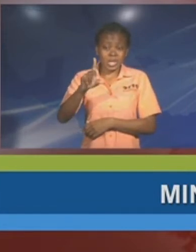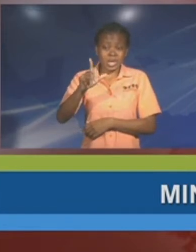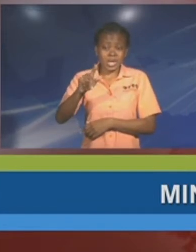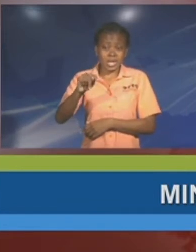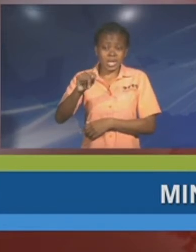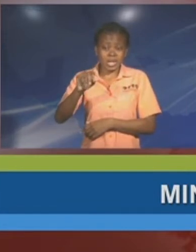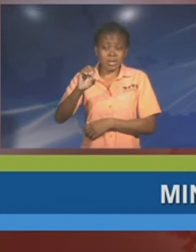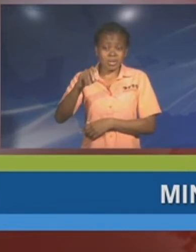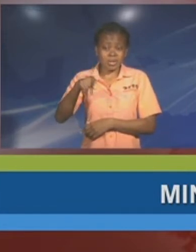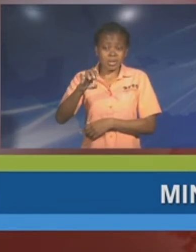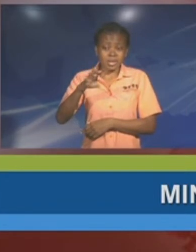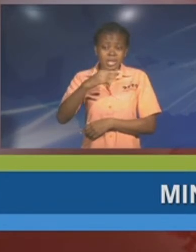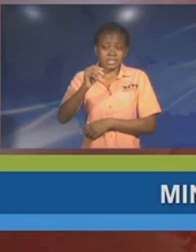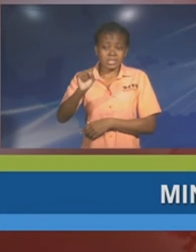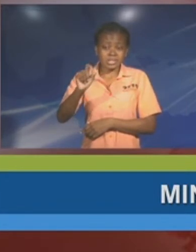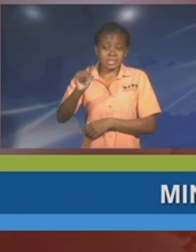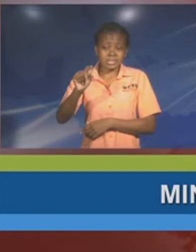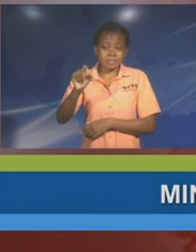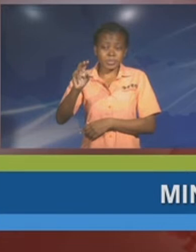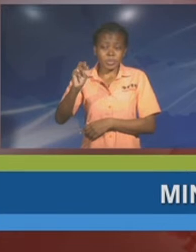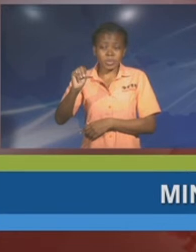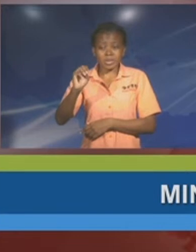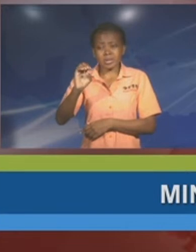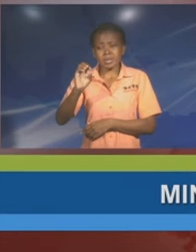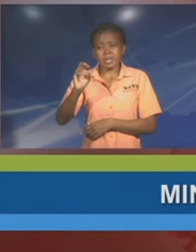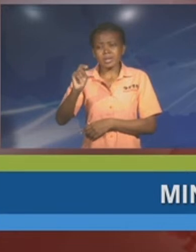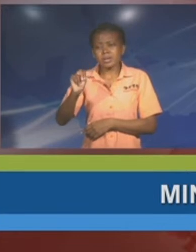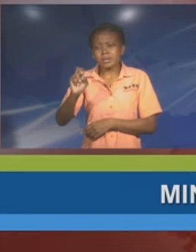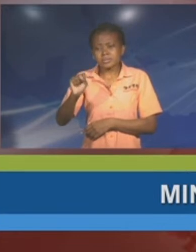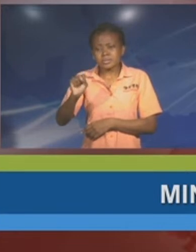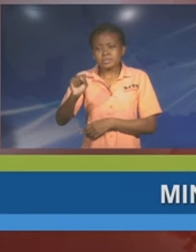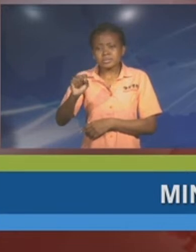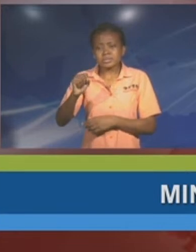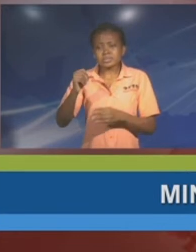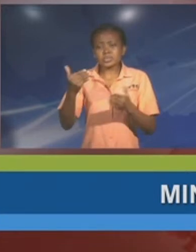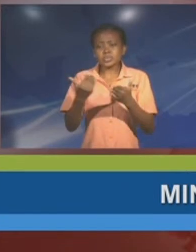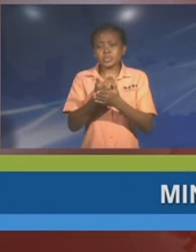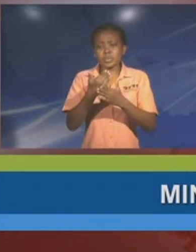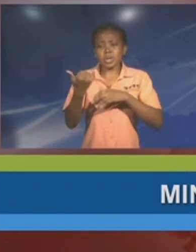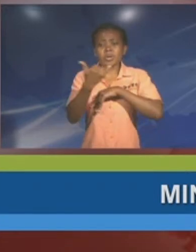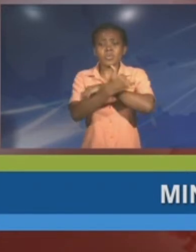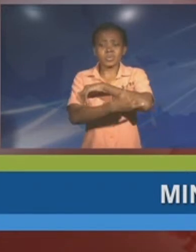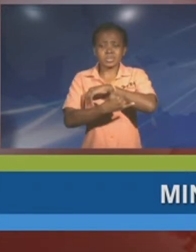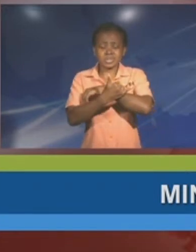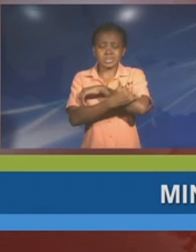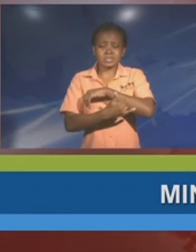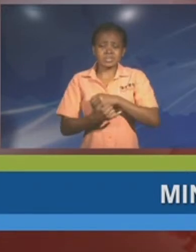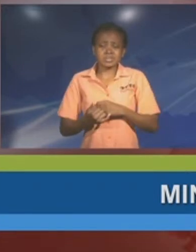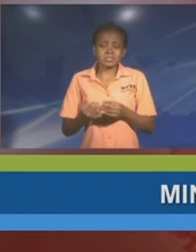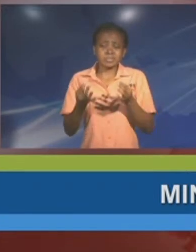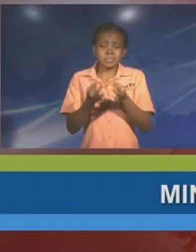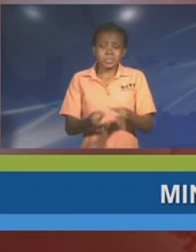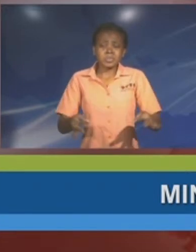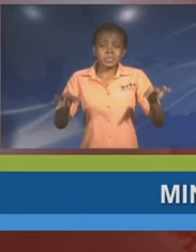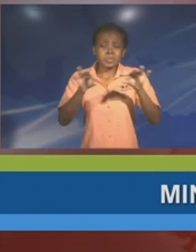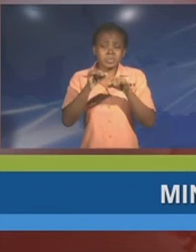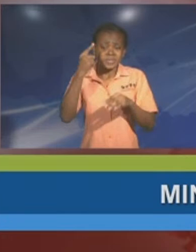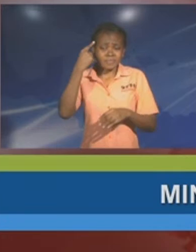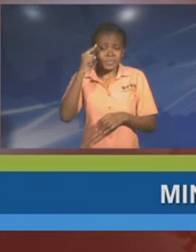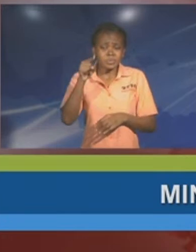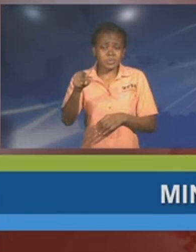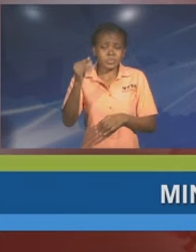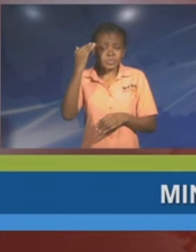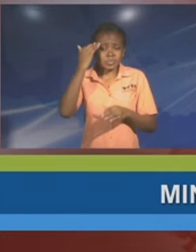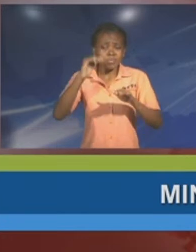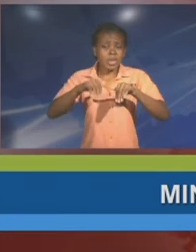Americas. Next slide. And again, just to highlight, it's important to know how to detect the rash